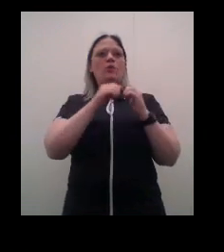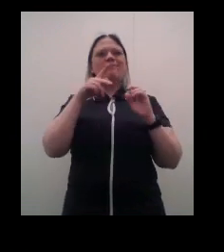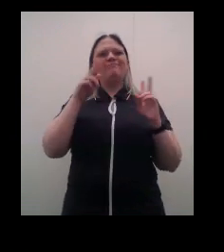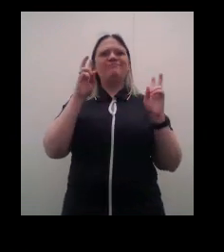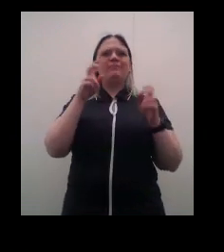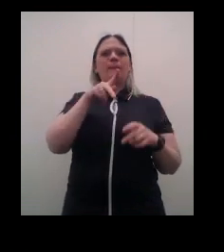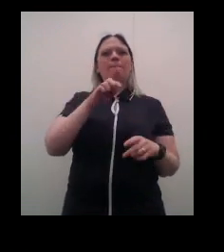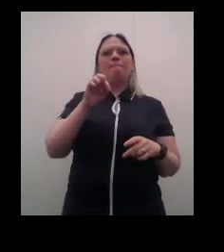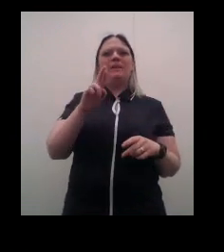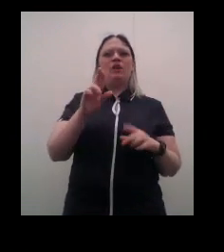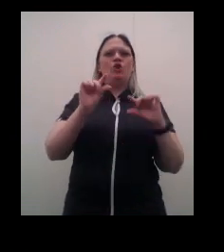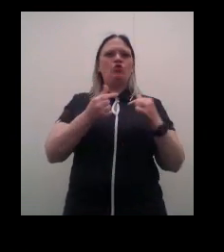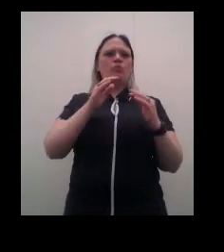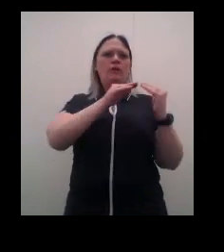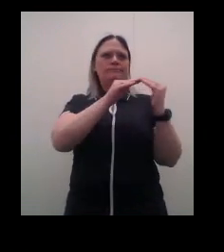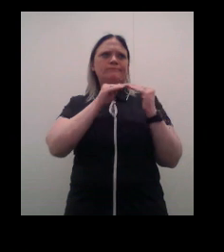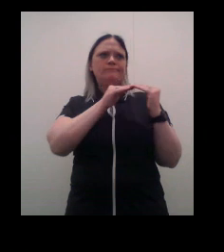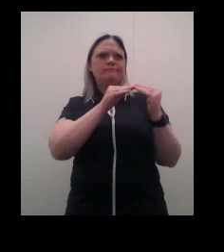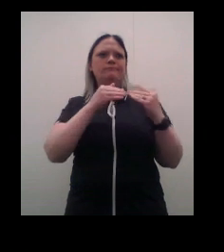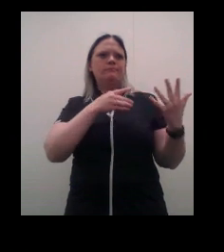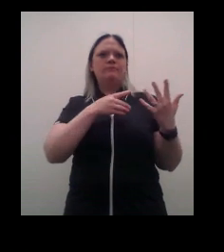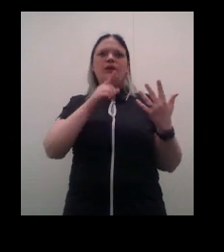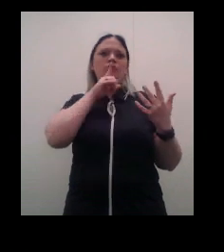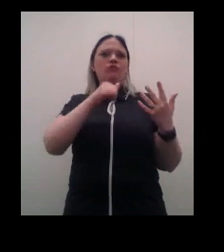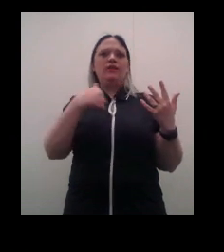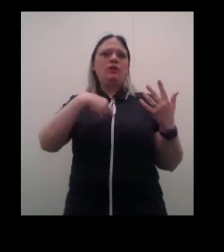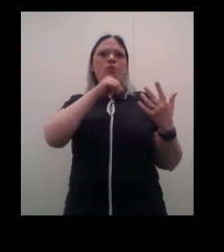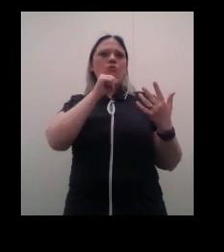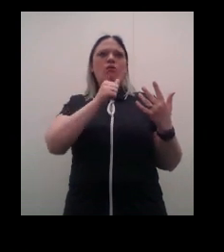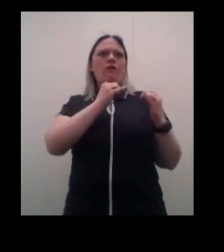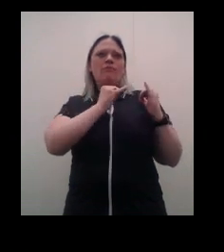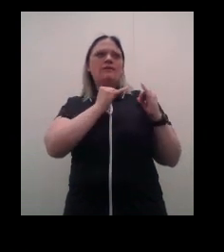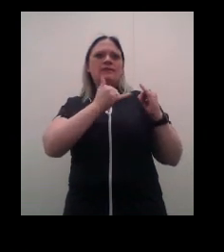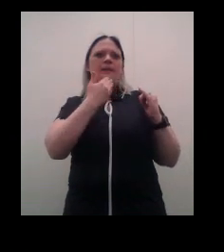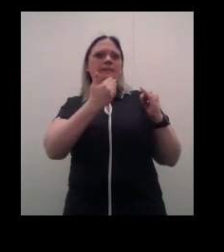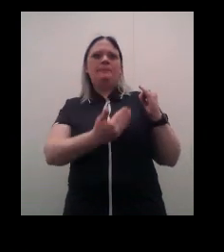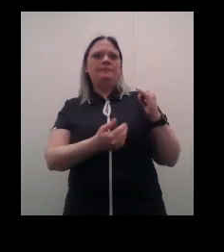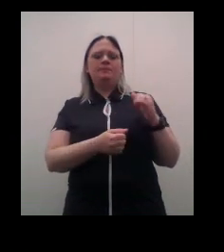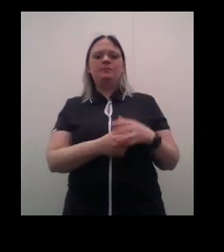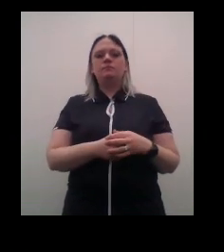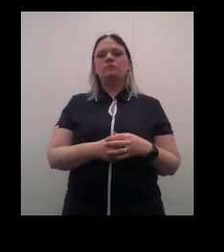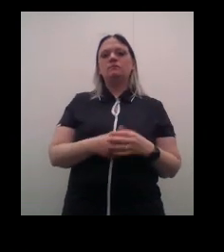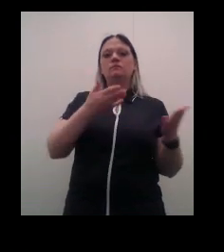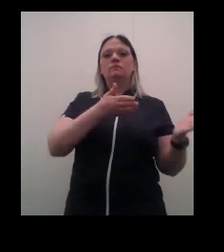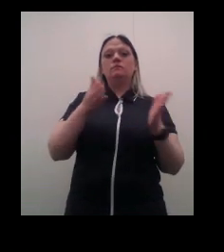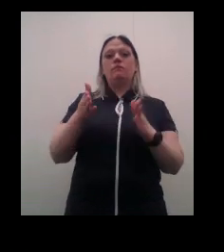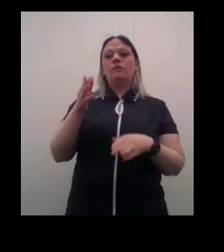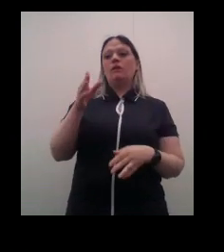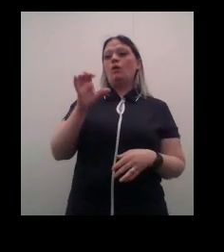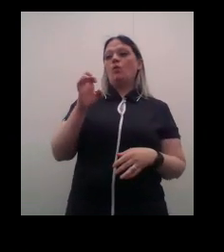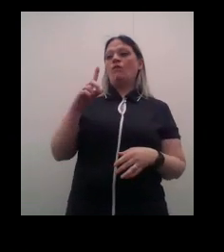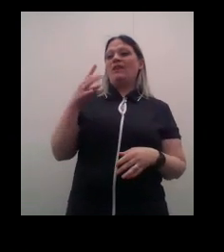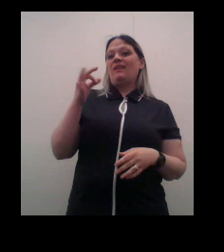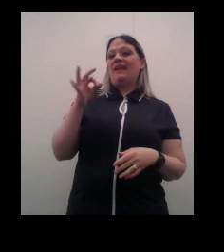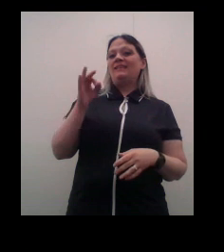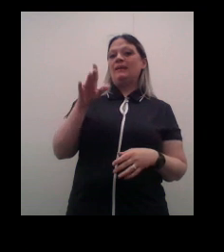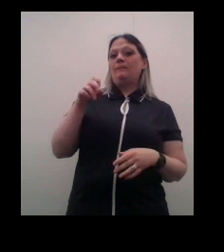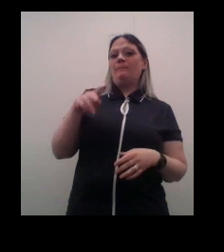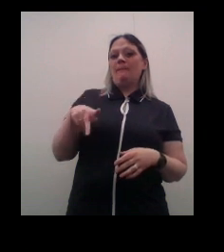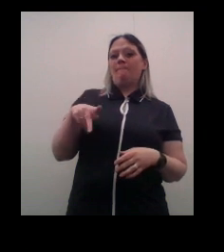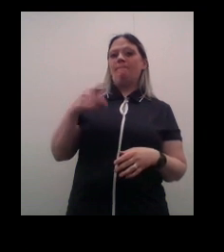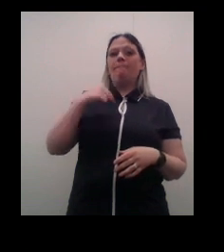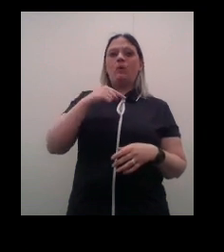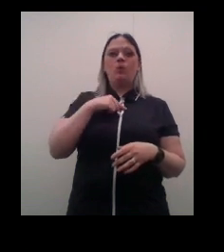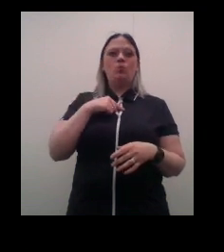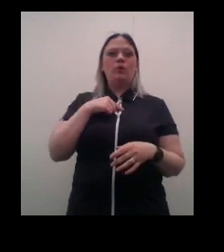right now we are still not doing as well as they are. The COVID-19 map, certainly we update this a